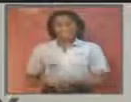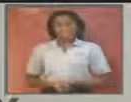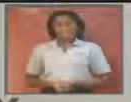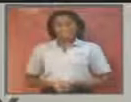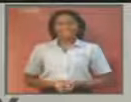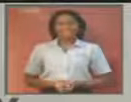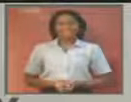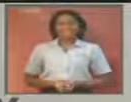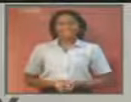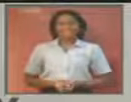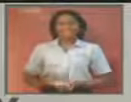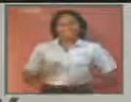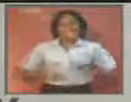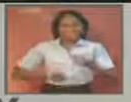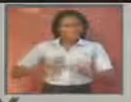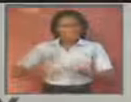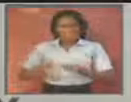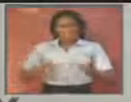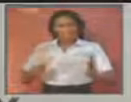put out